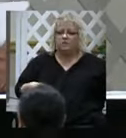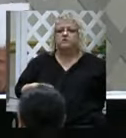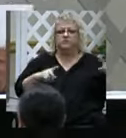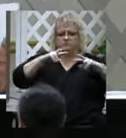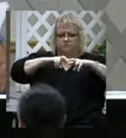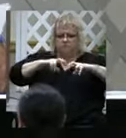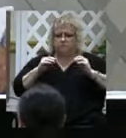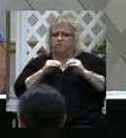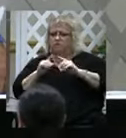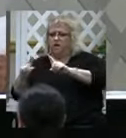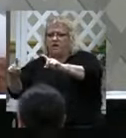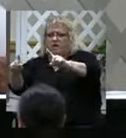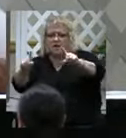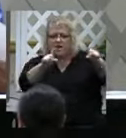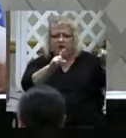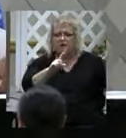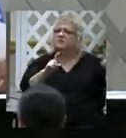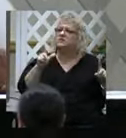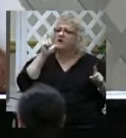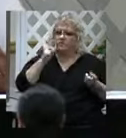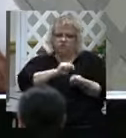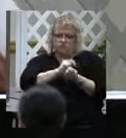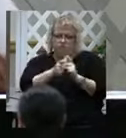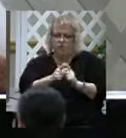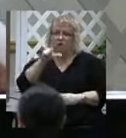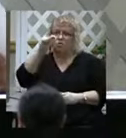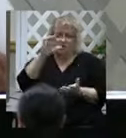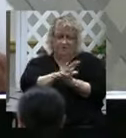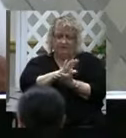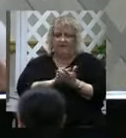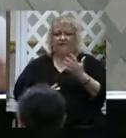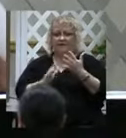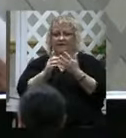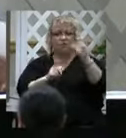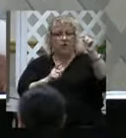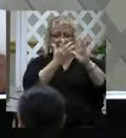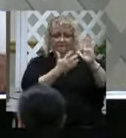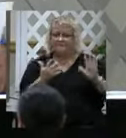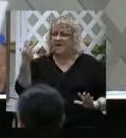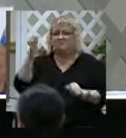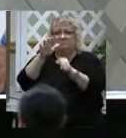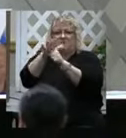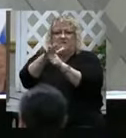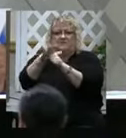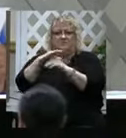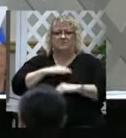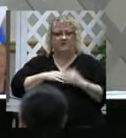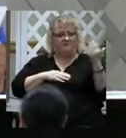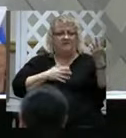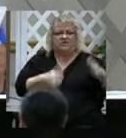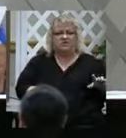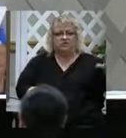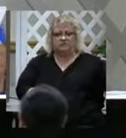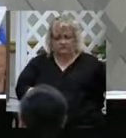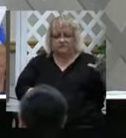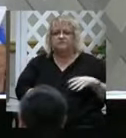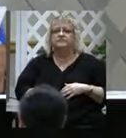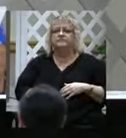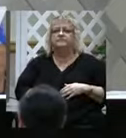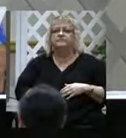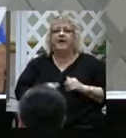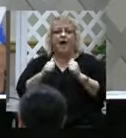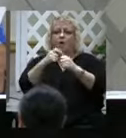these questions, perhaps maybe you don't have to translate 20 documents, maybe just 5 of them, because the other 15 are already done. So you get to find out the